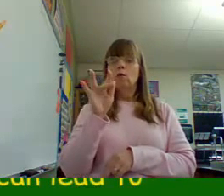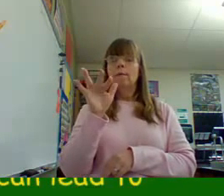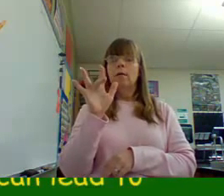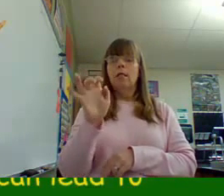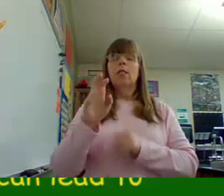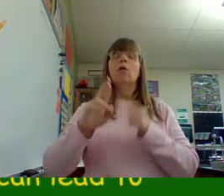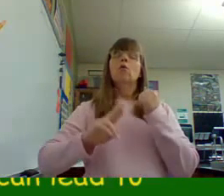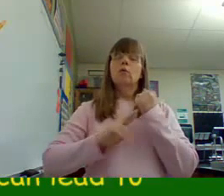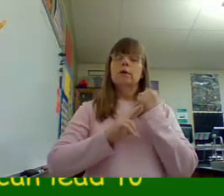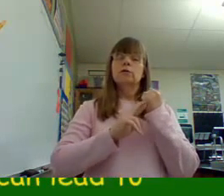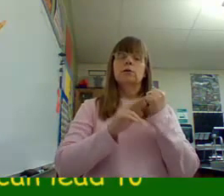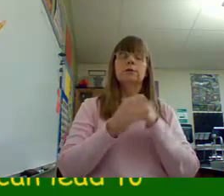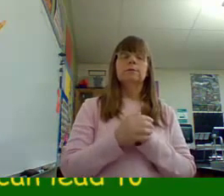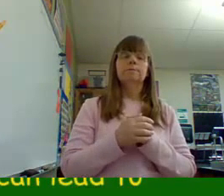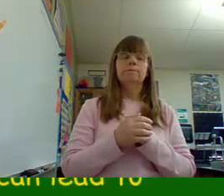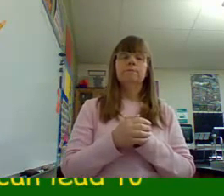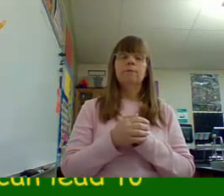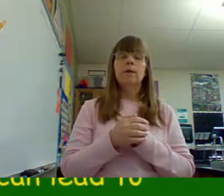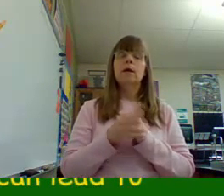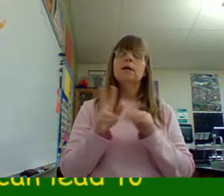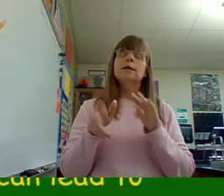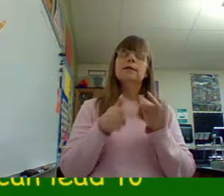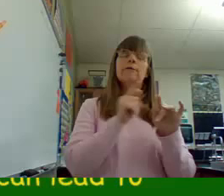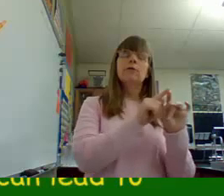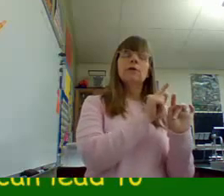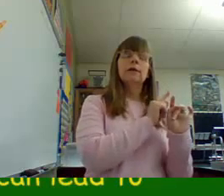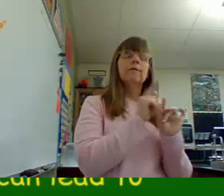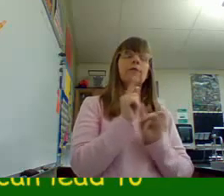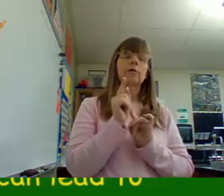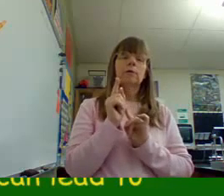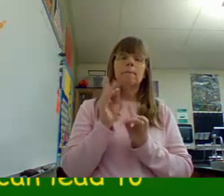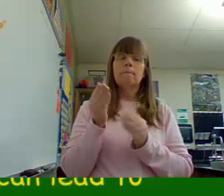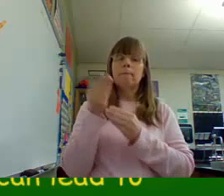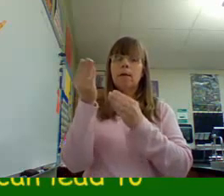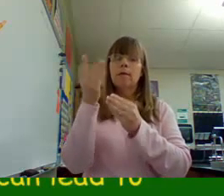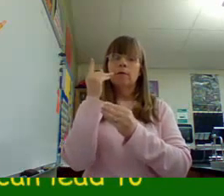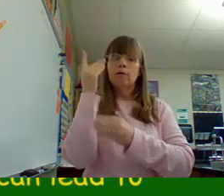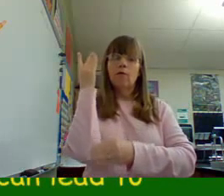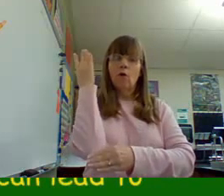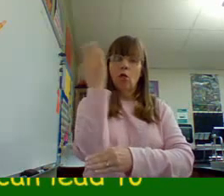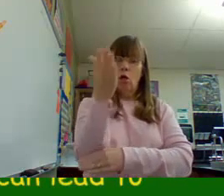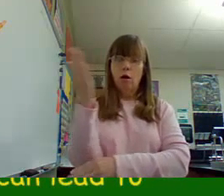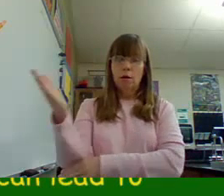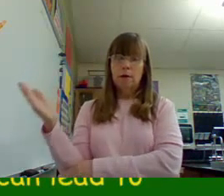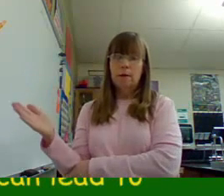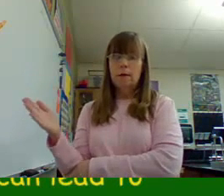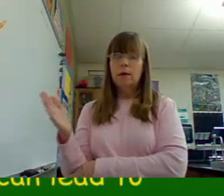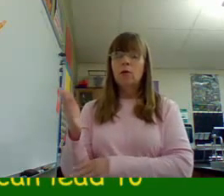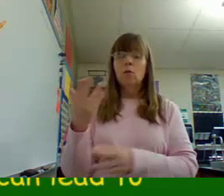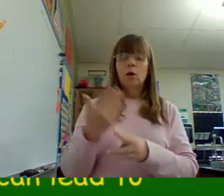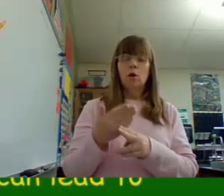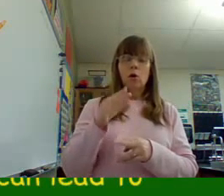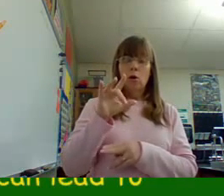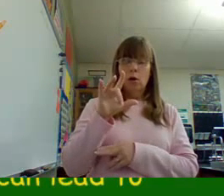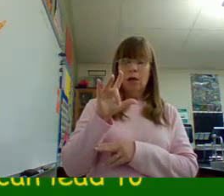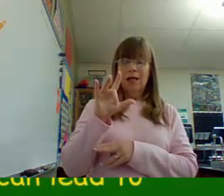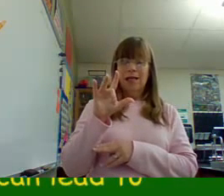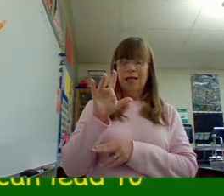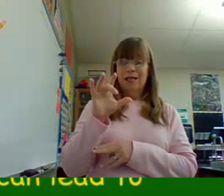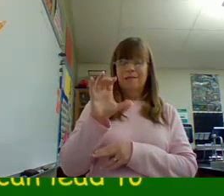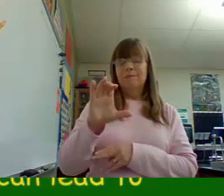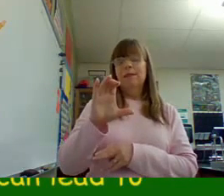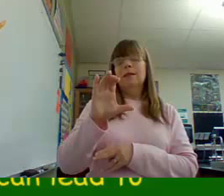There are several different logging methods. Clear cutting is when they cut down all the trees in one area. And you can see this is